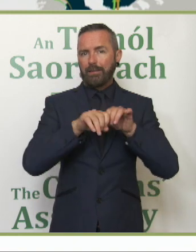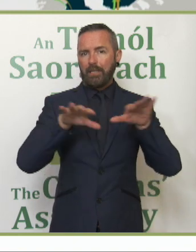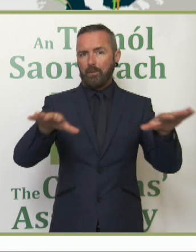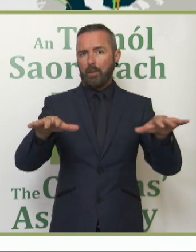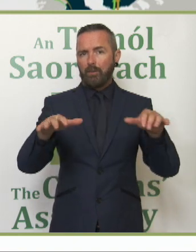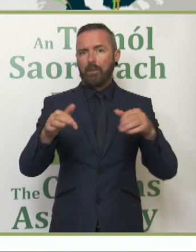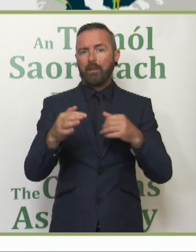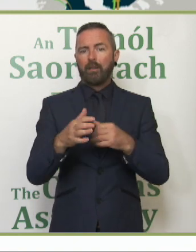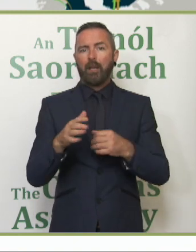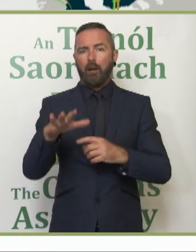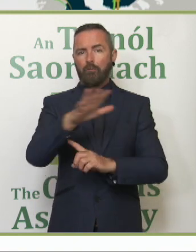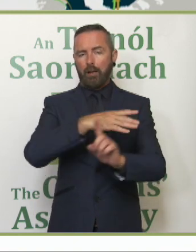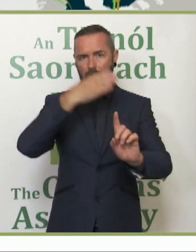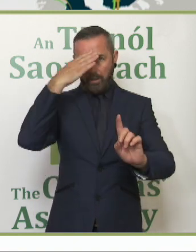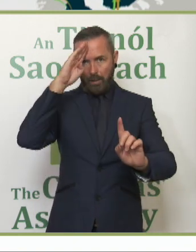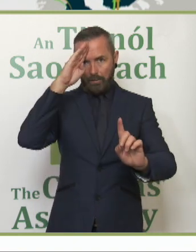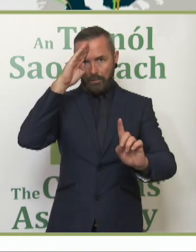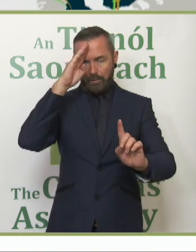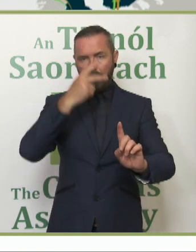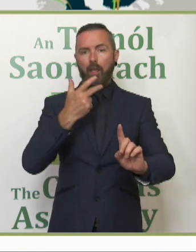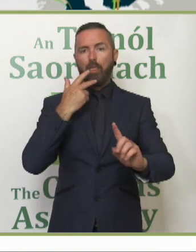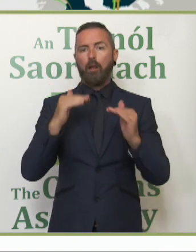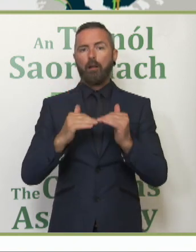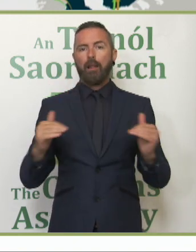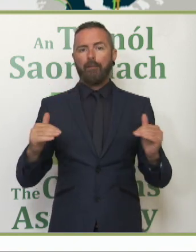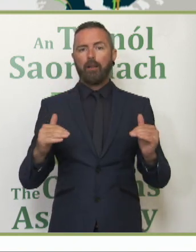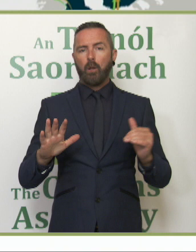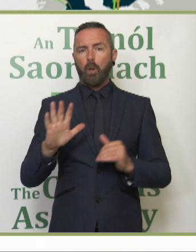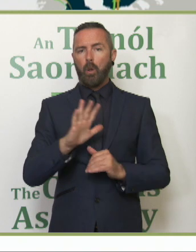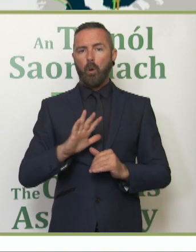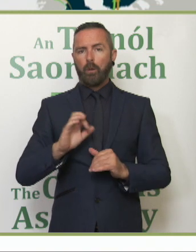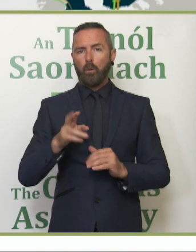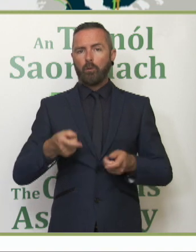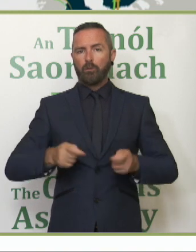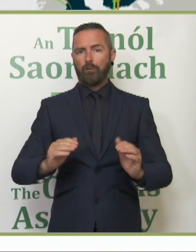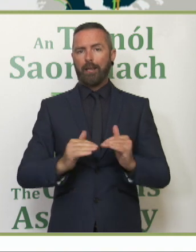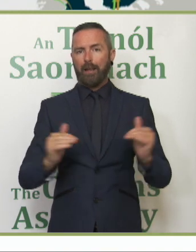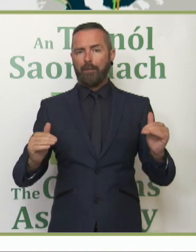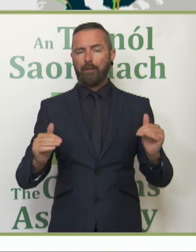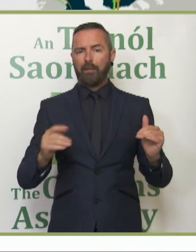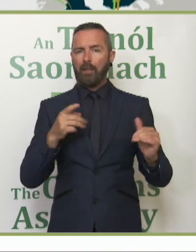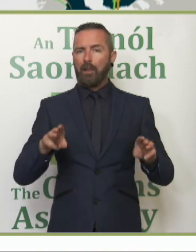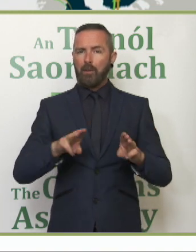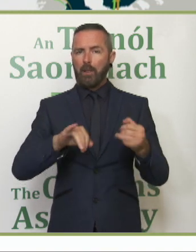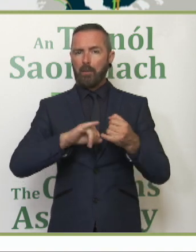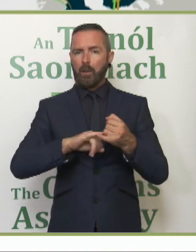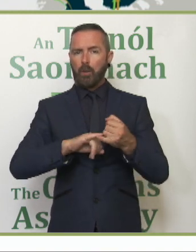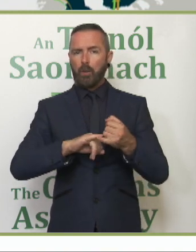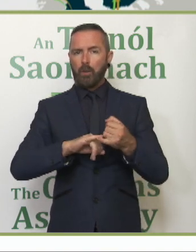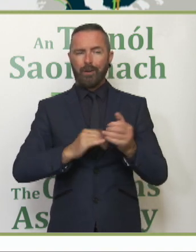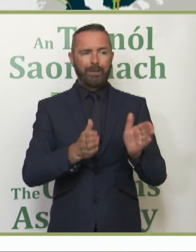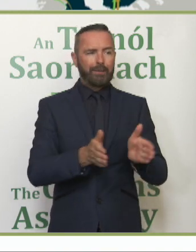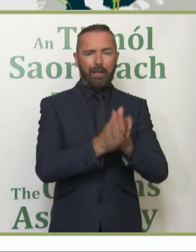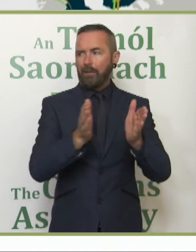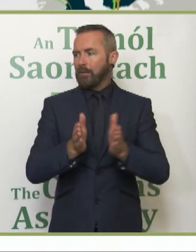distribution of them around our country. The third level is local or street level. People at this level are the ones who actually put the drugs into